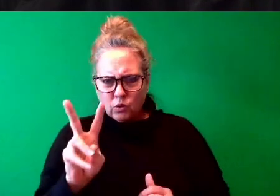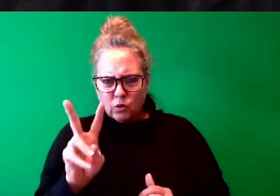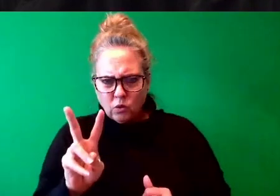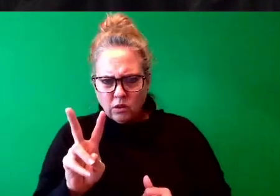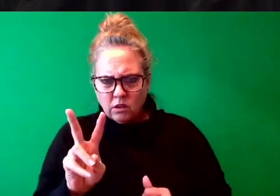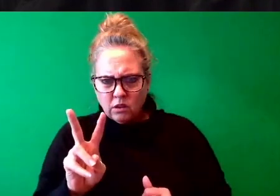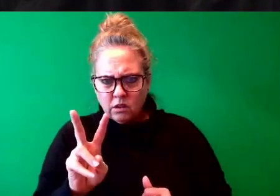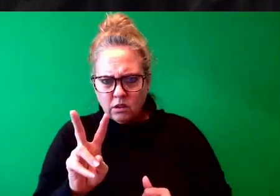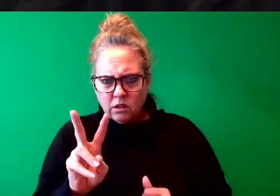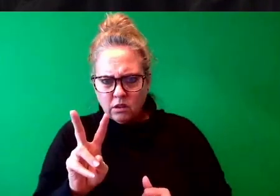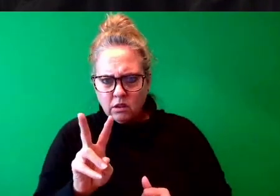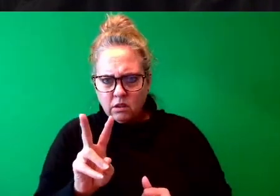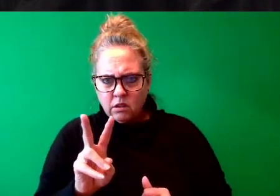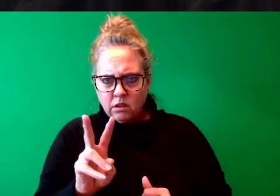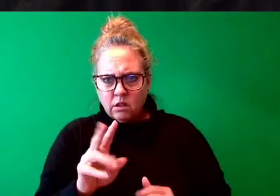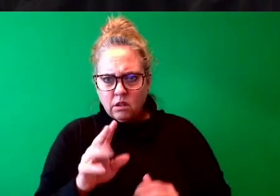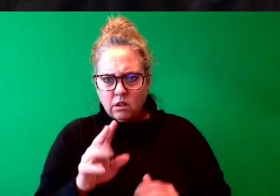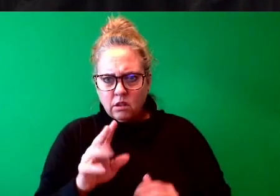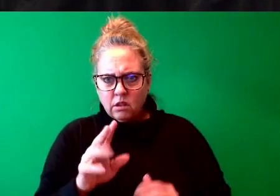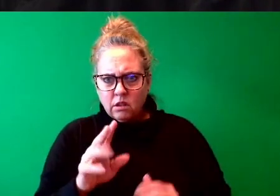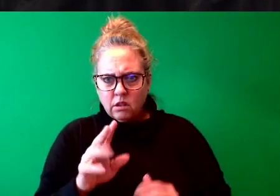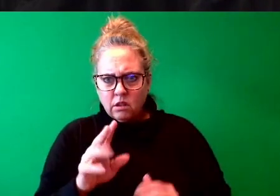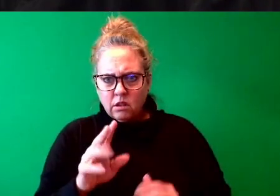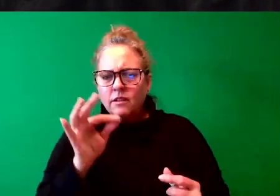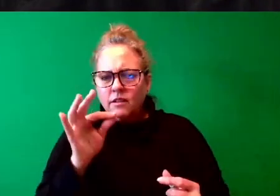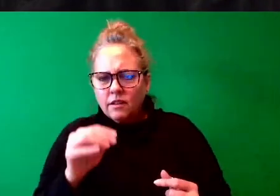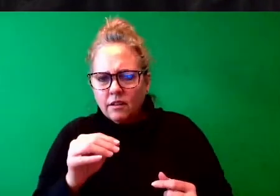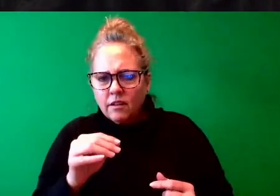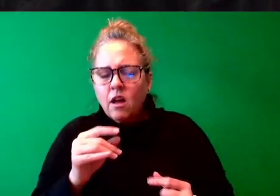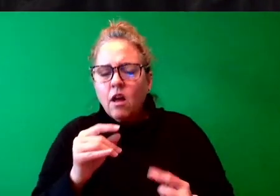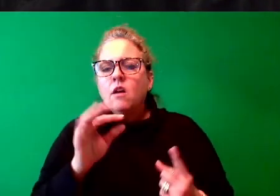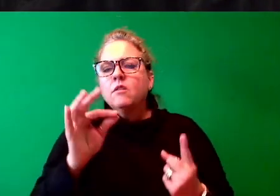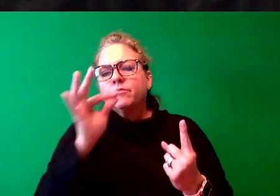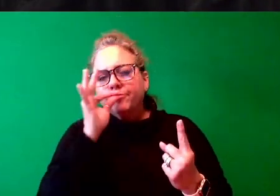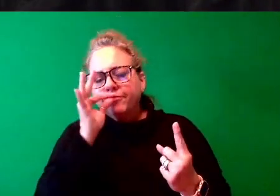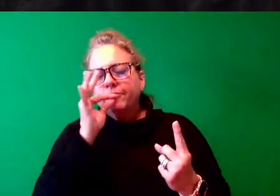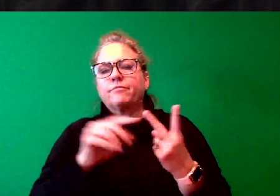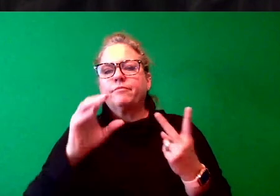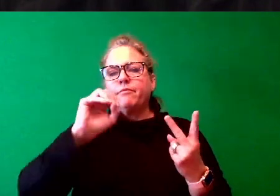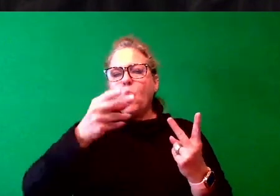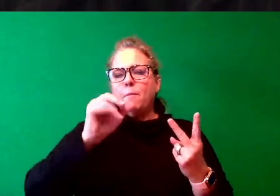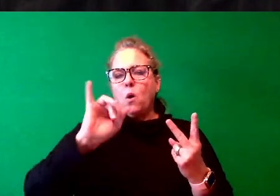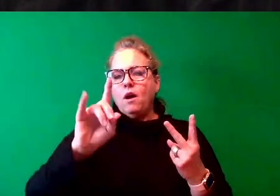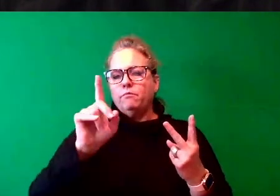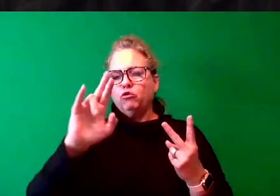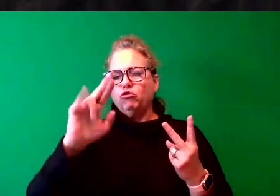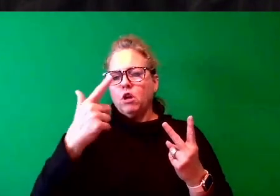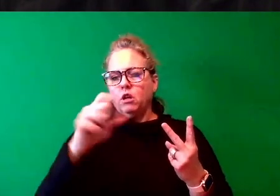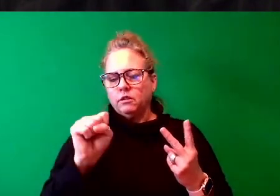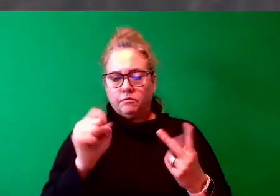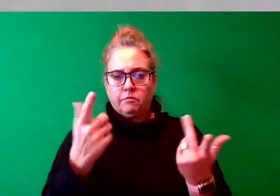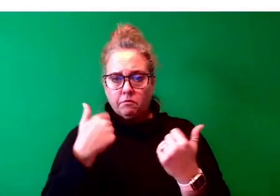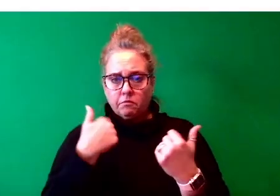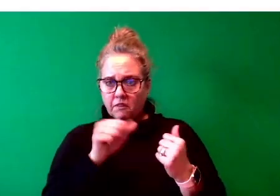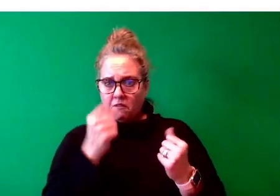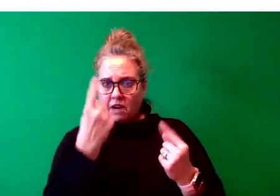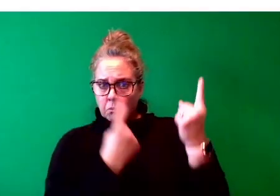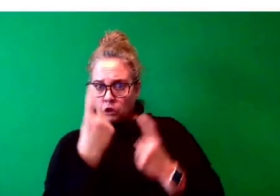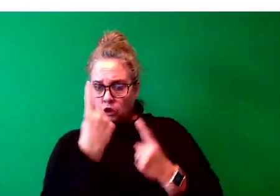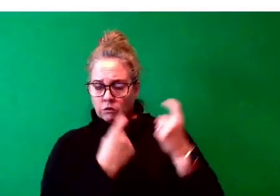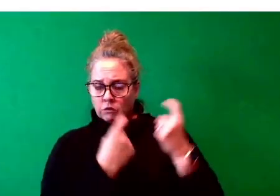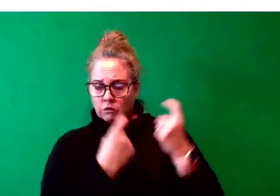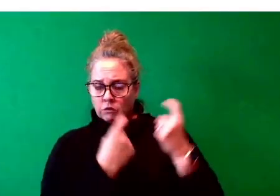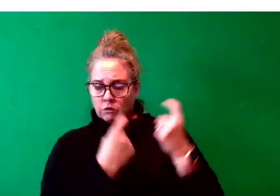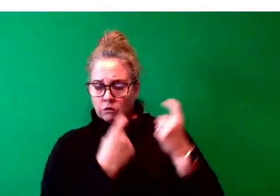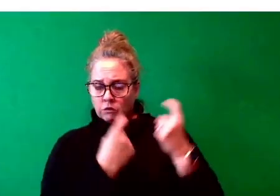marijuana and prescription drug opioids among youth in the area. Do you guys have any questions on? Board members?